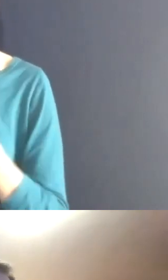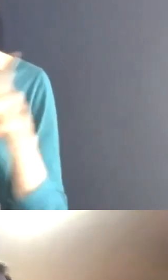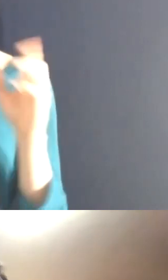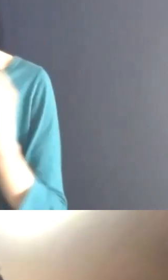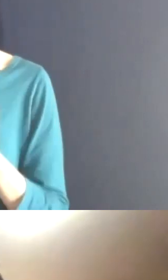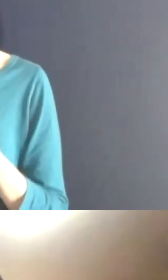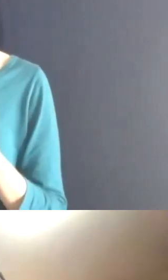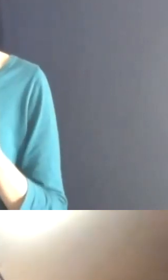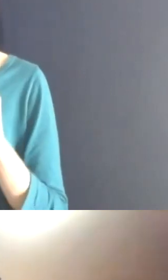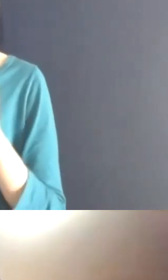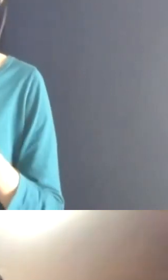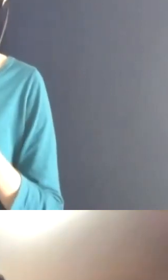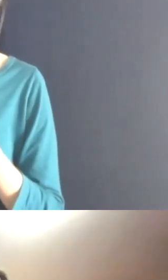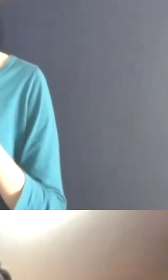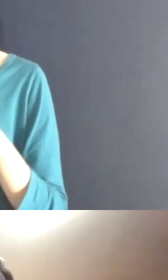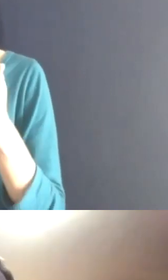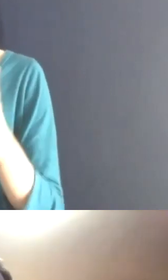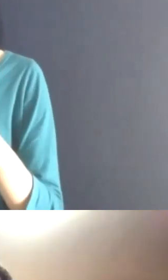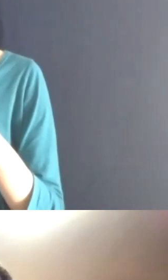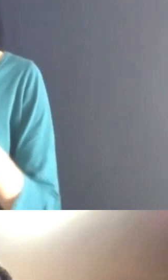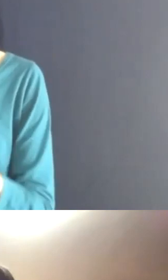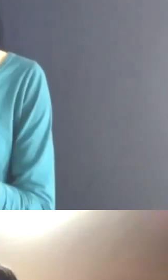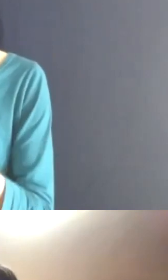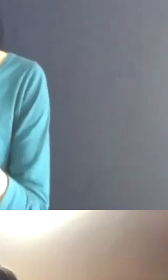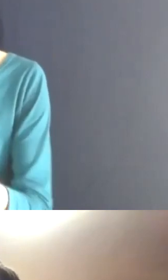time. You don't want me to